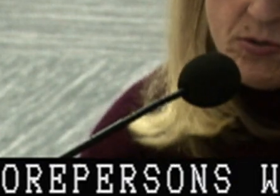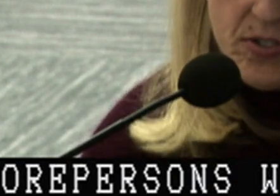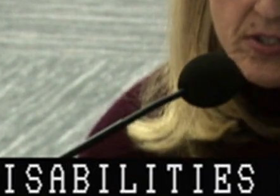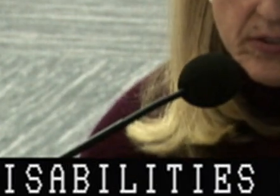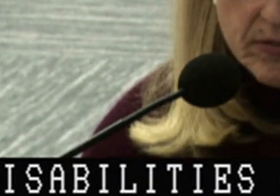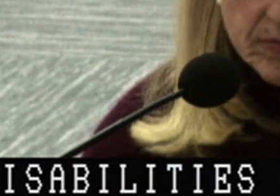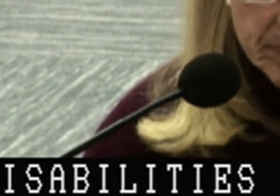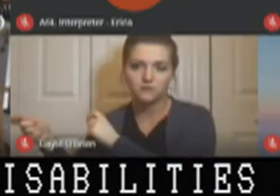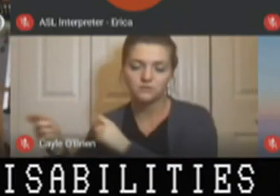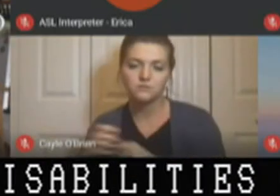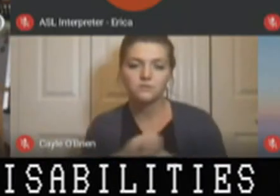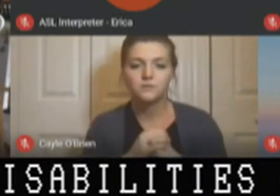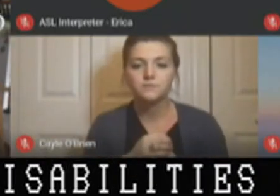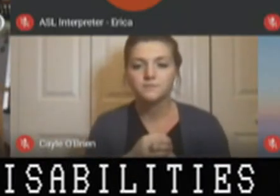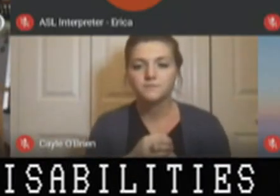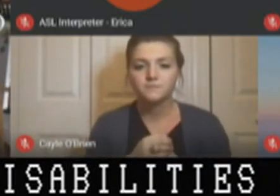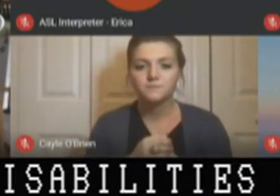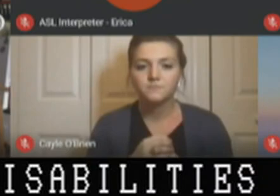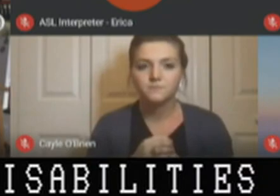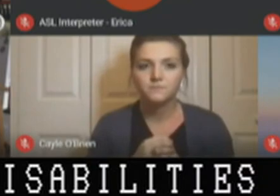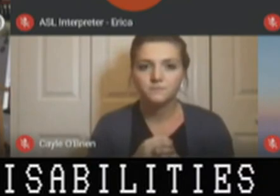are housed.